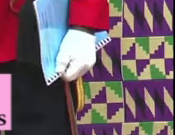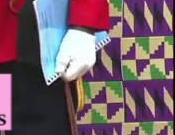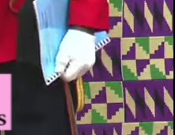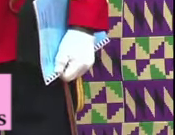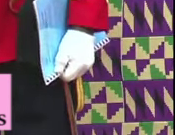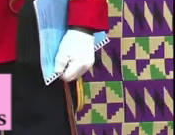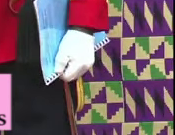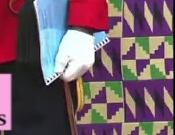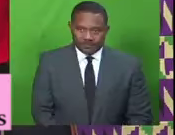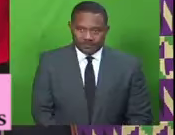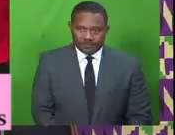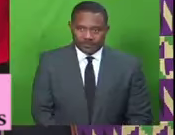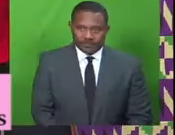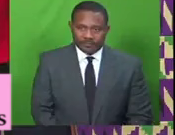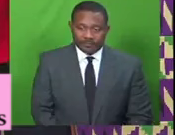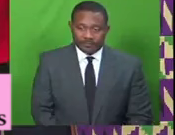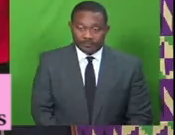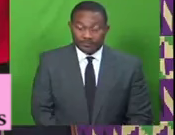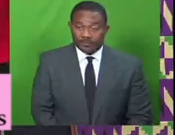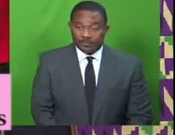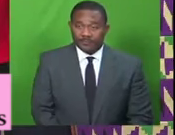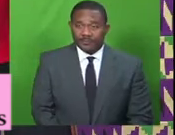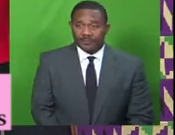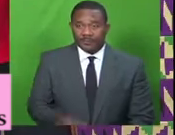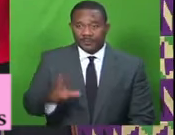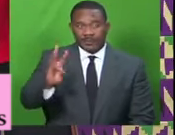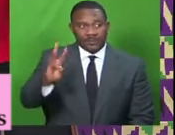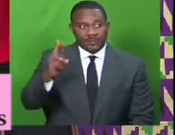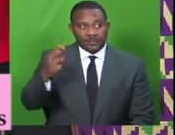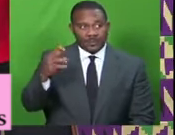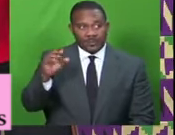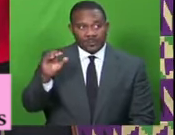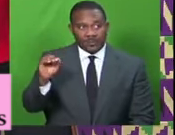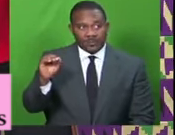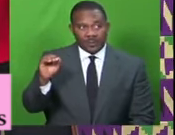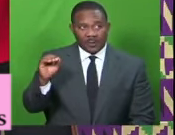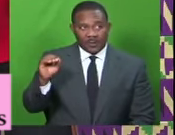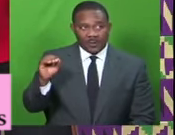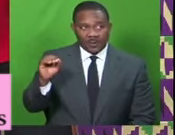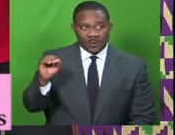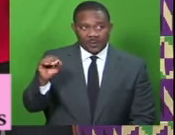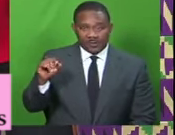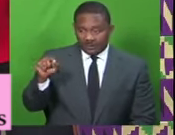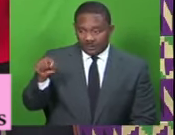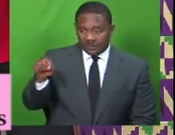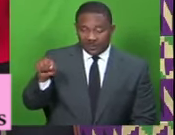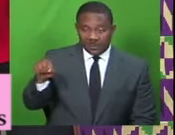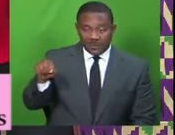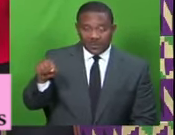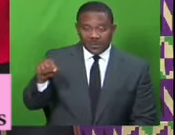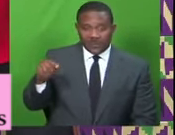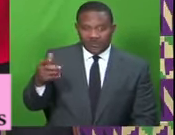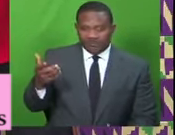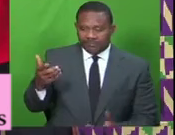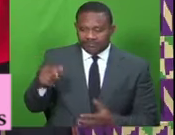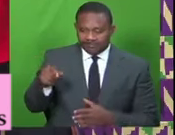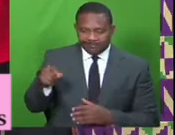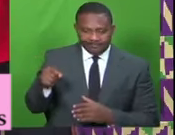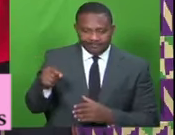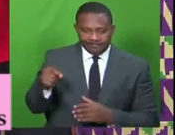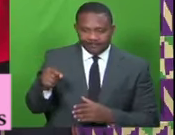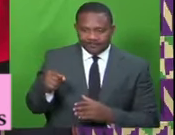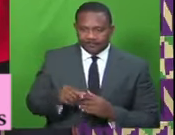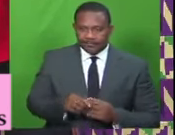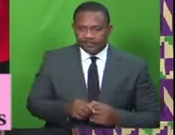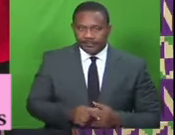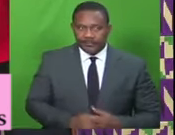The WHO has only recently expressed worry about a steady decline in measles vaccination coverage globally because